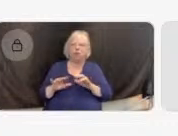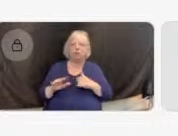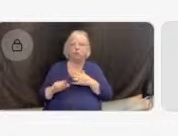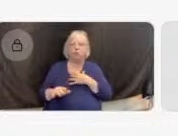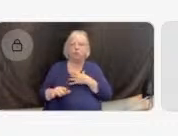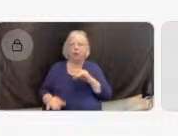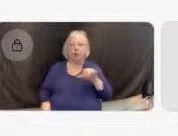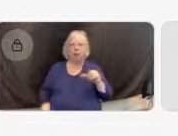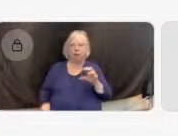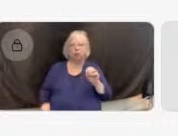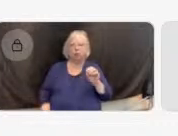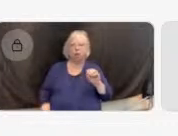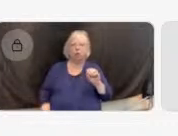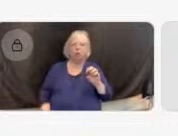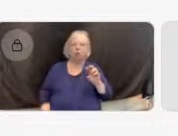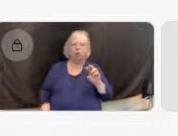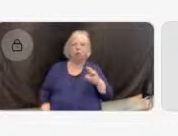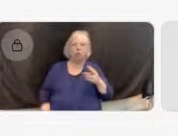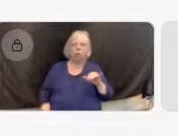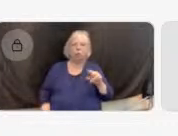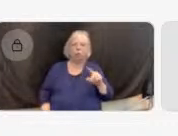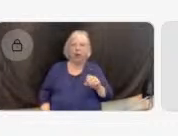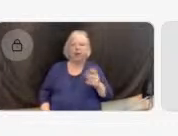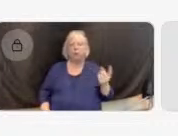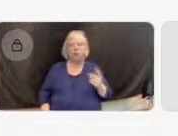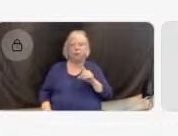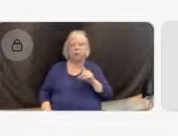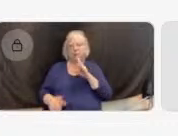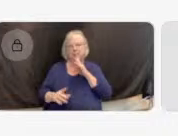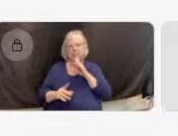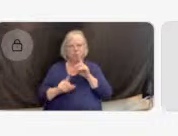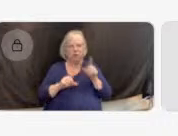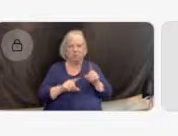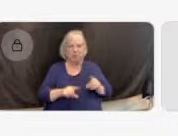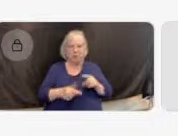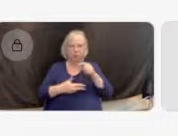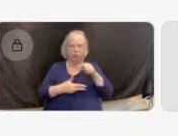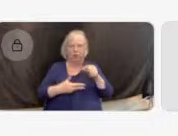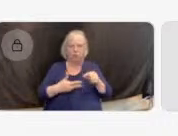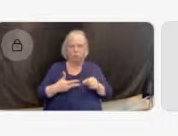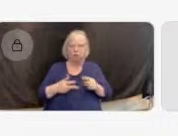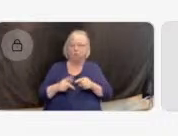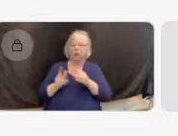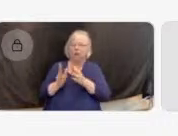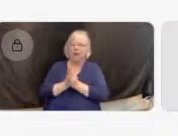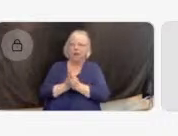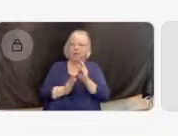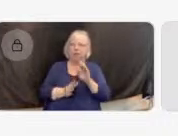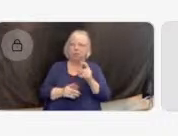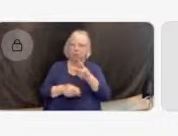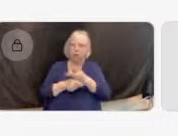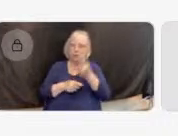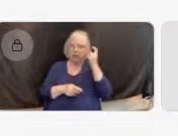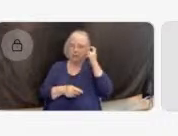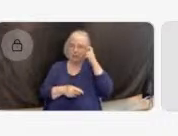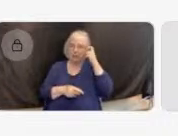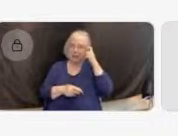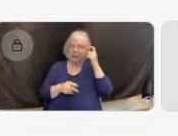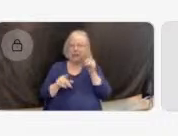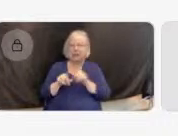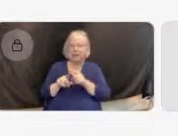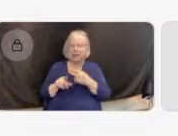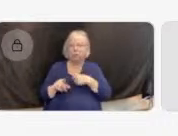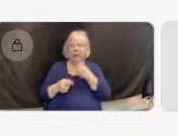of those items in total, or specifically, but I would ask the board to keep in mind as we're